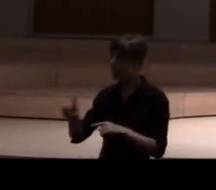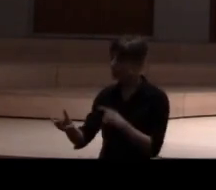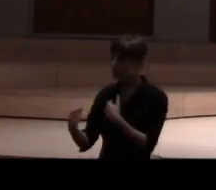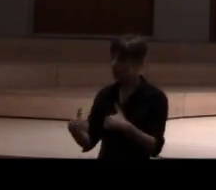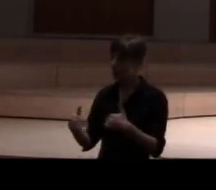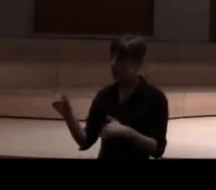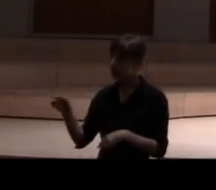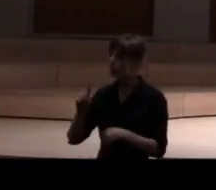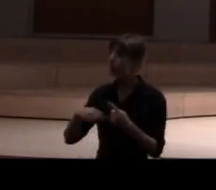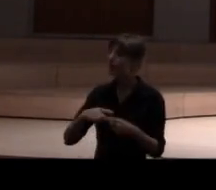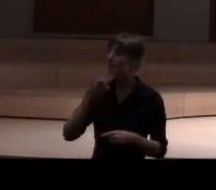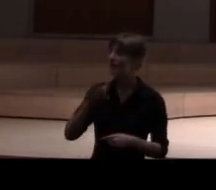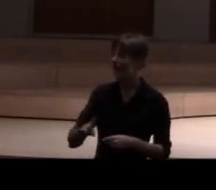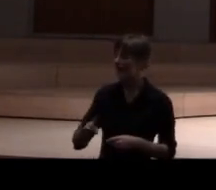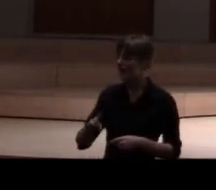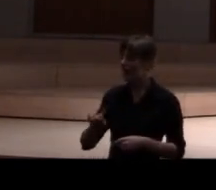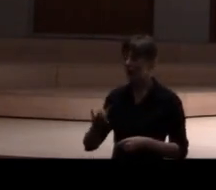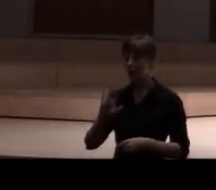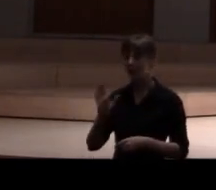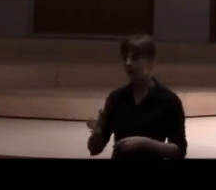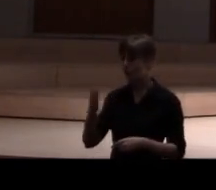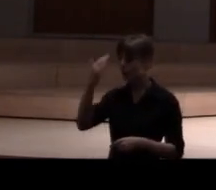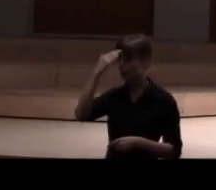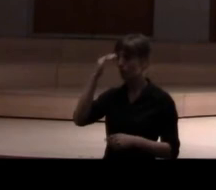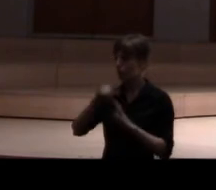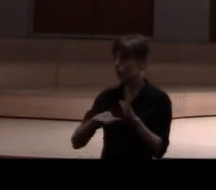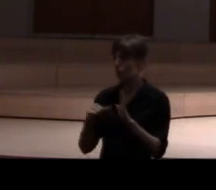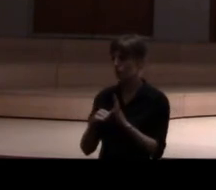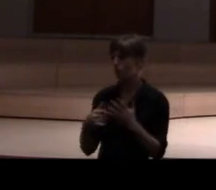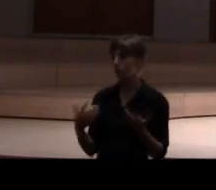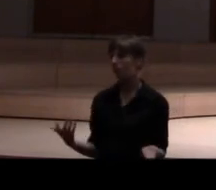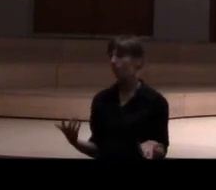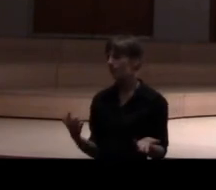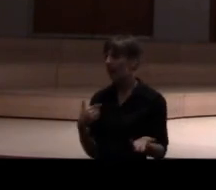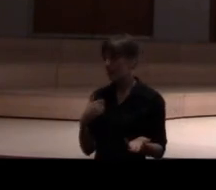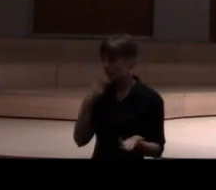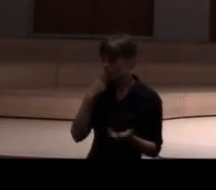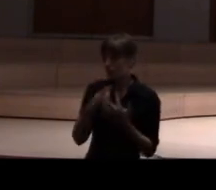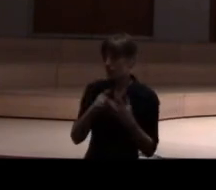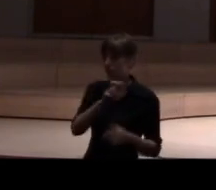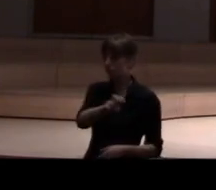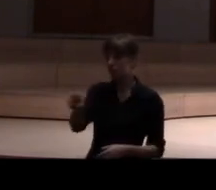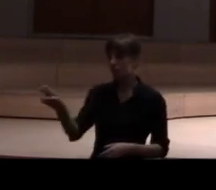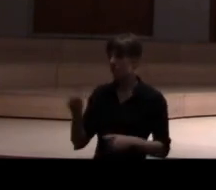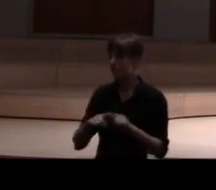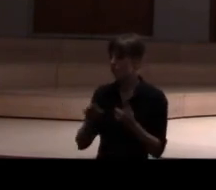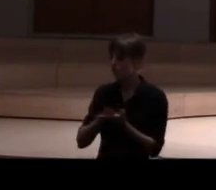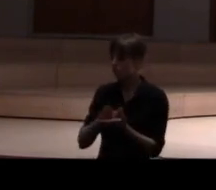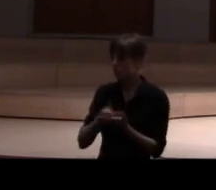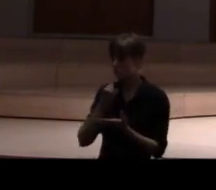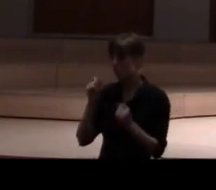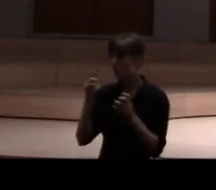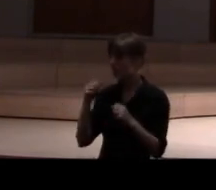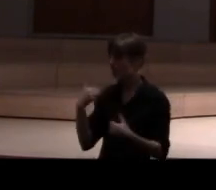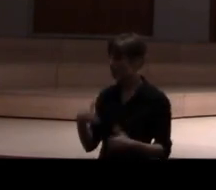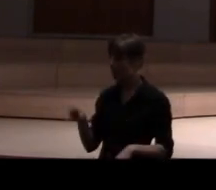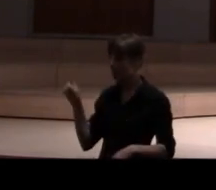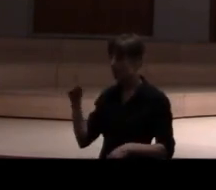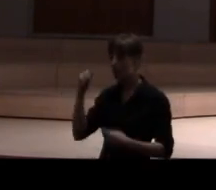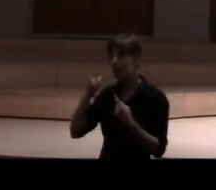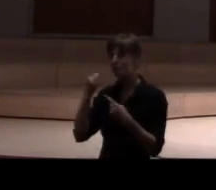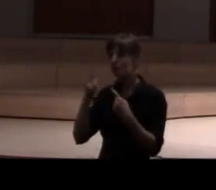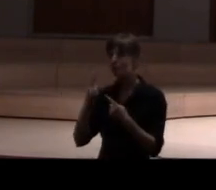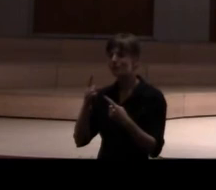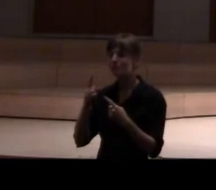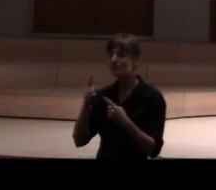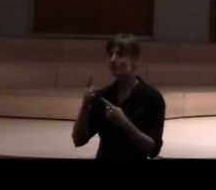old, I hadn't really started yet making videos like this. I was starting to go to schools. I think it's amazing because now I wonder what Eva will be doing when